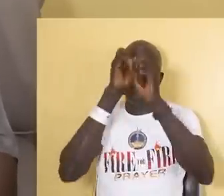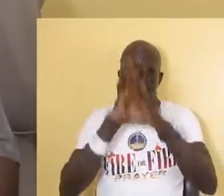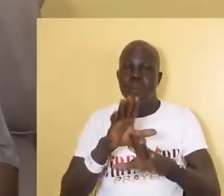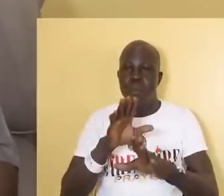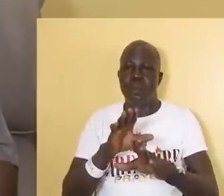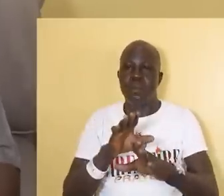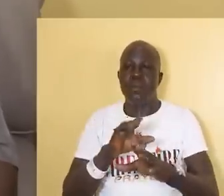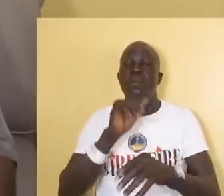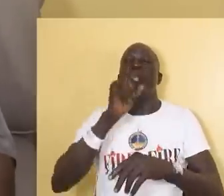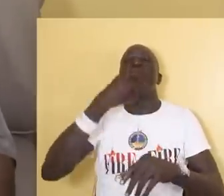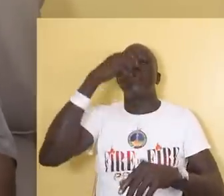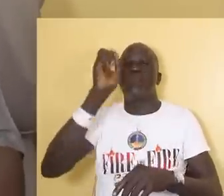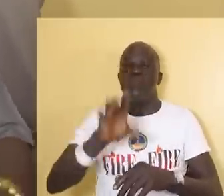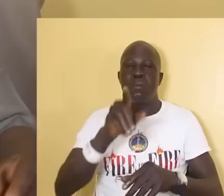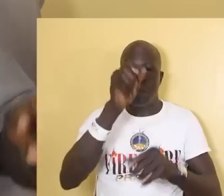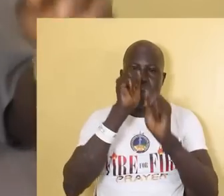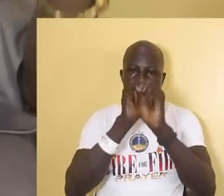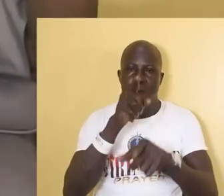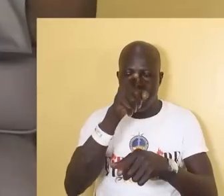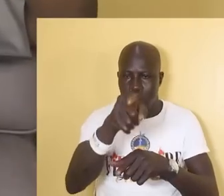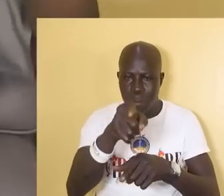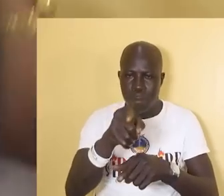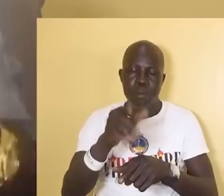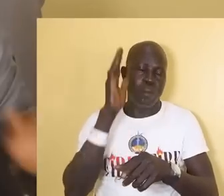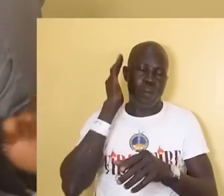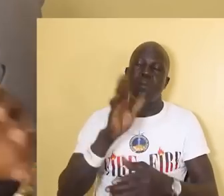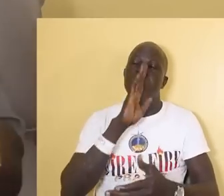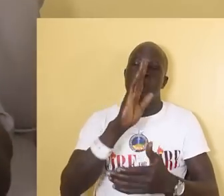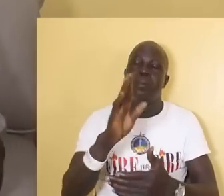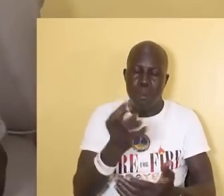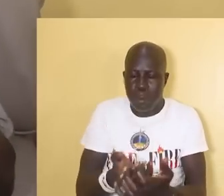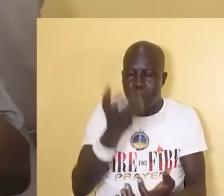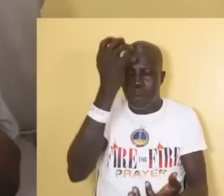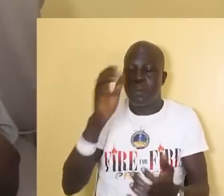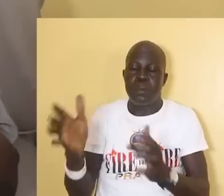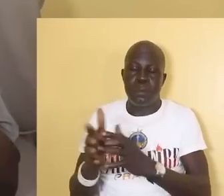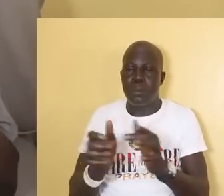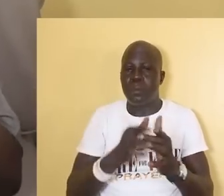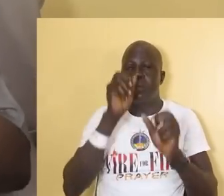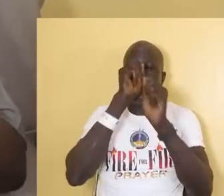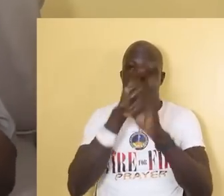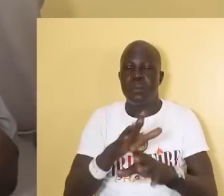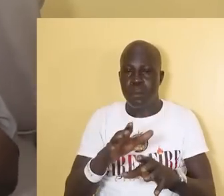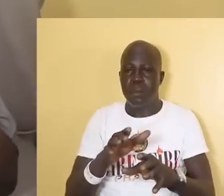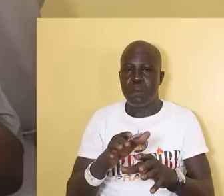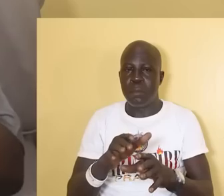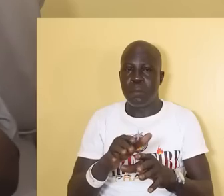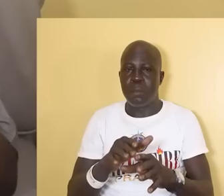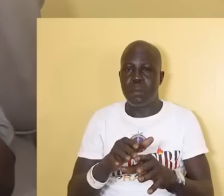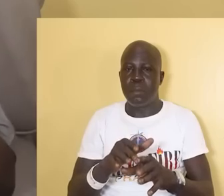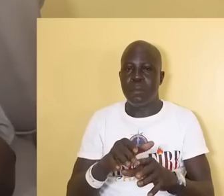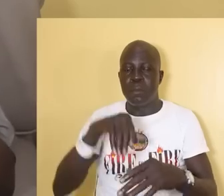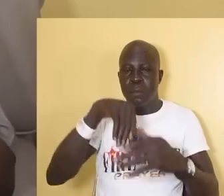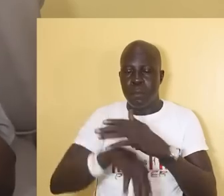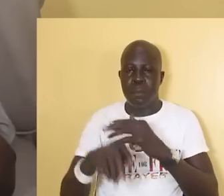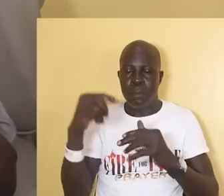blessed morning that I bless you with, amen, you will be blessed in the name